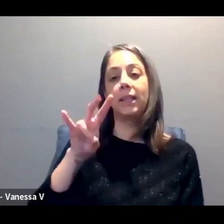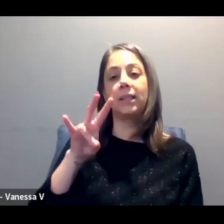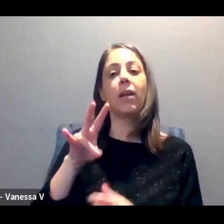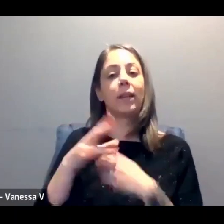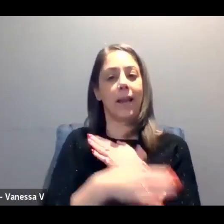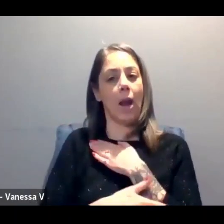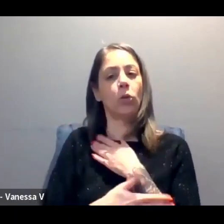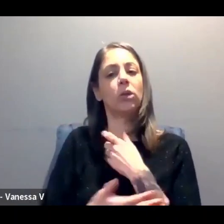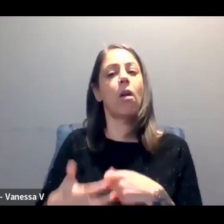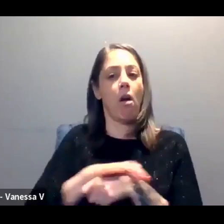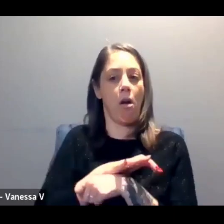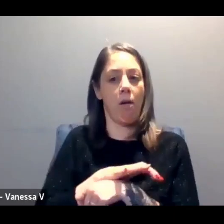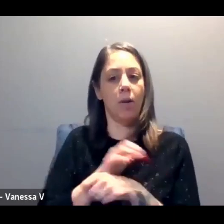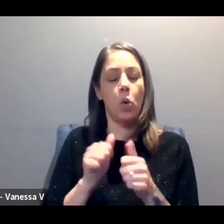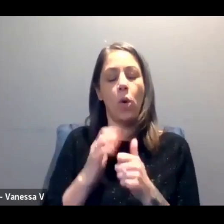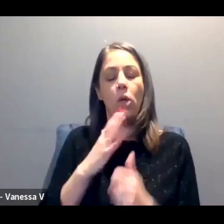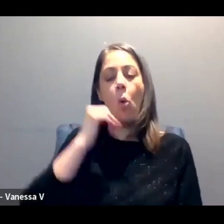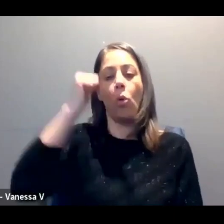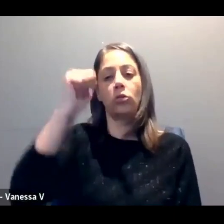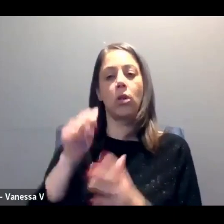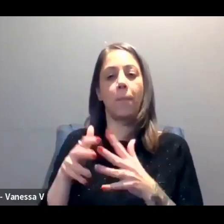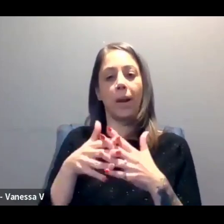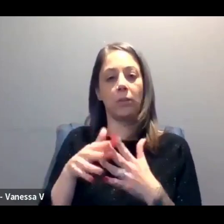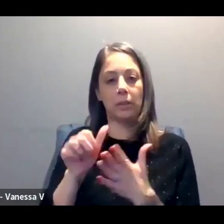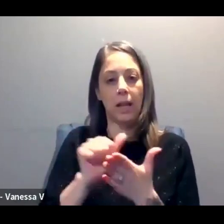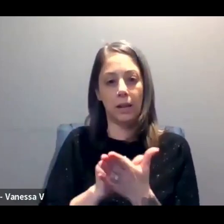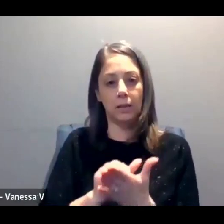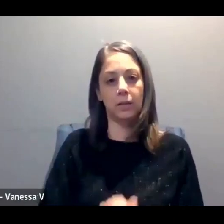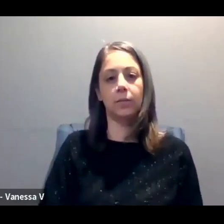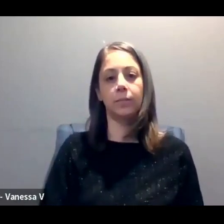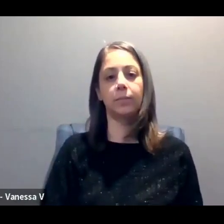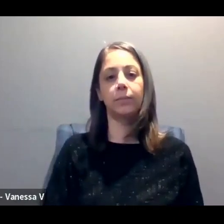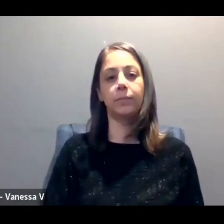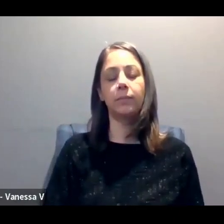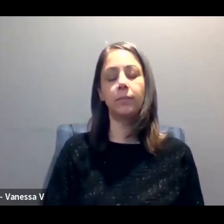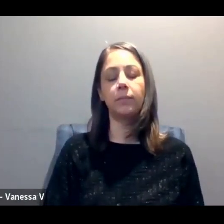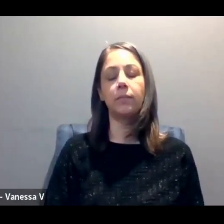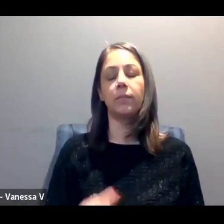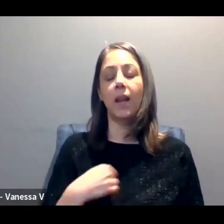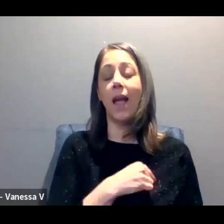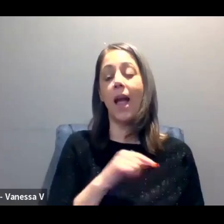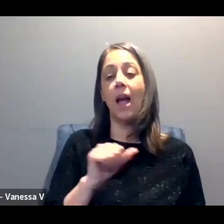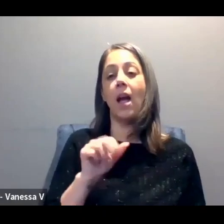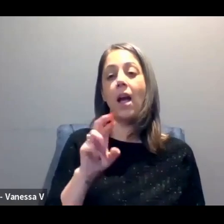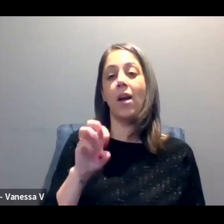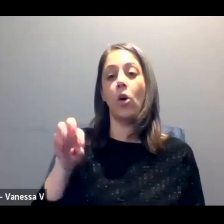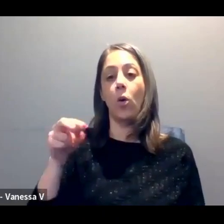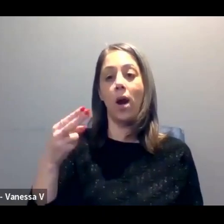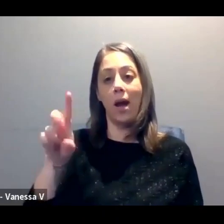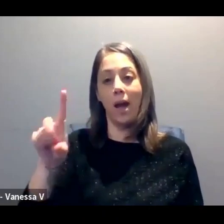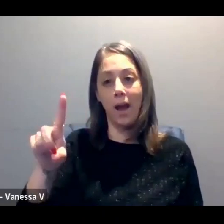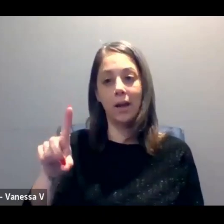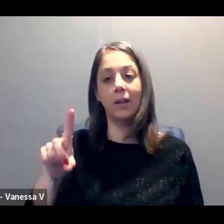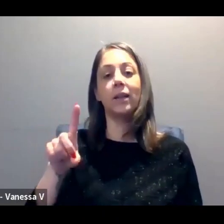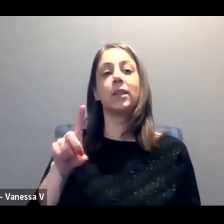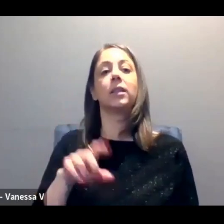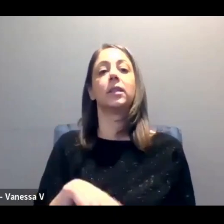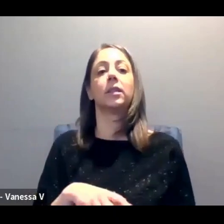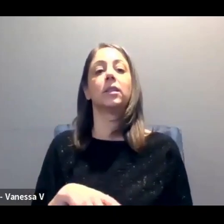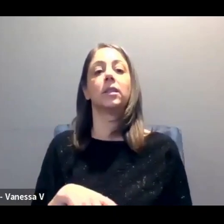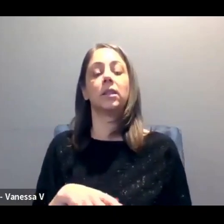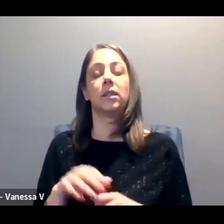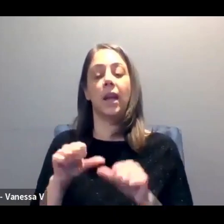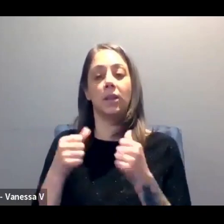covered under the Older Americans Act, and our Arrowhead Area Agency on Aging is committed to helping older